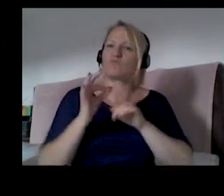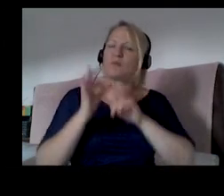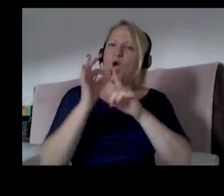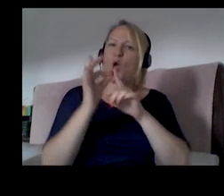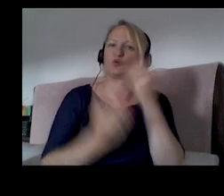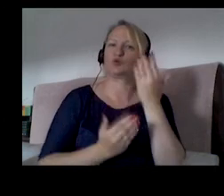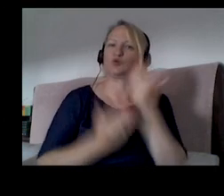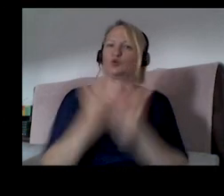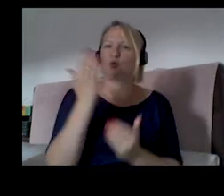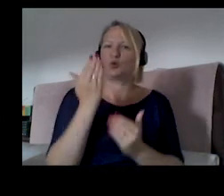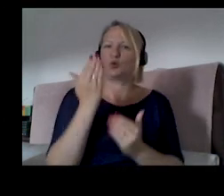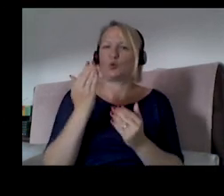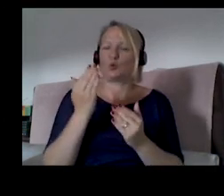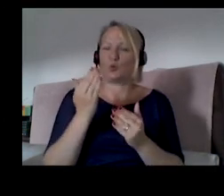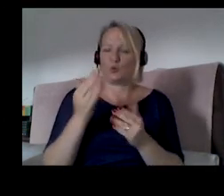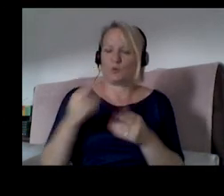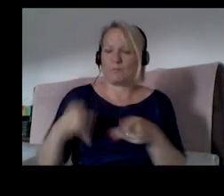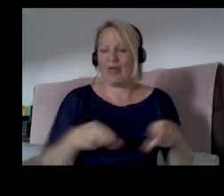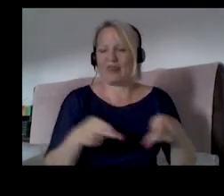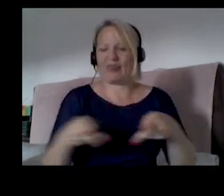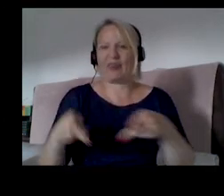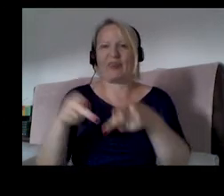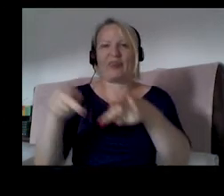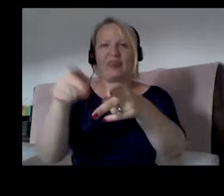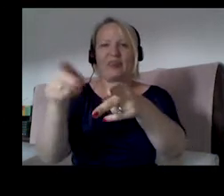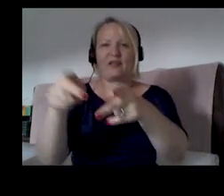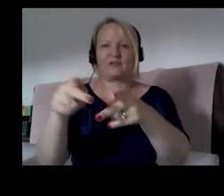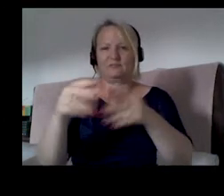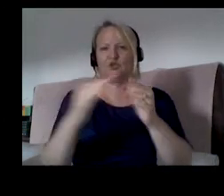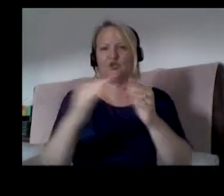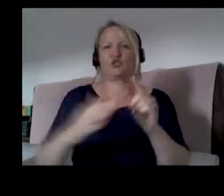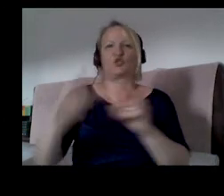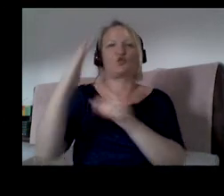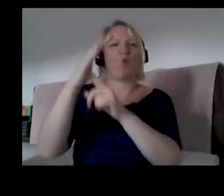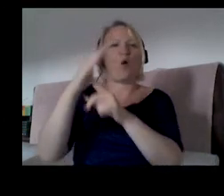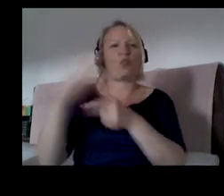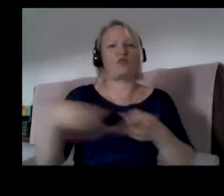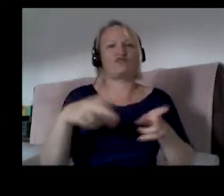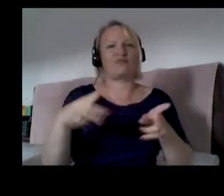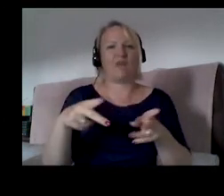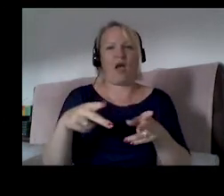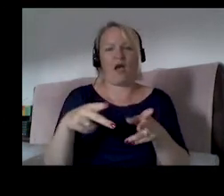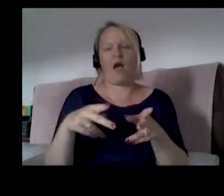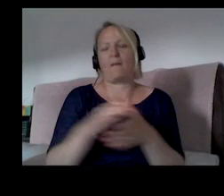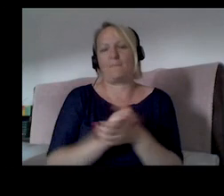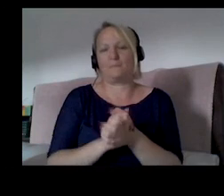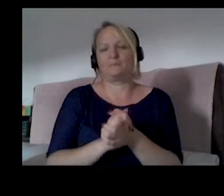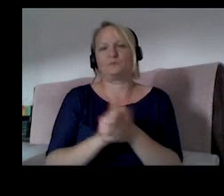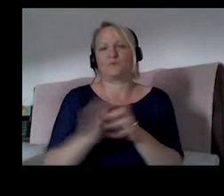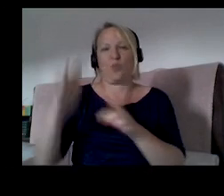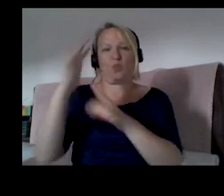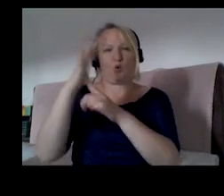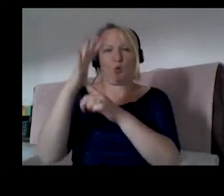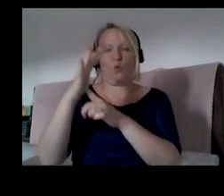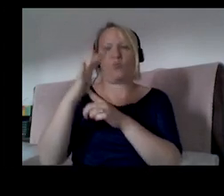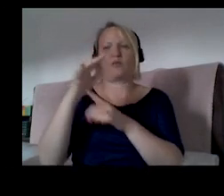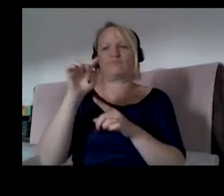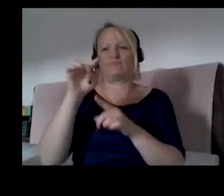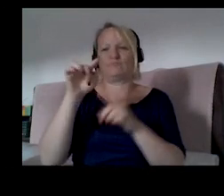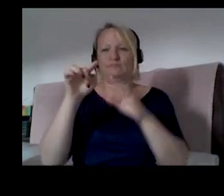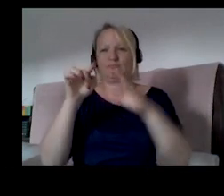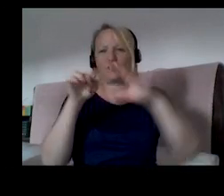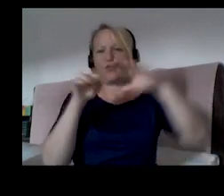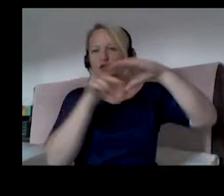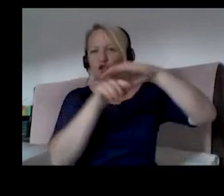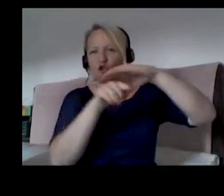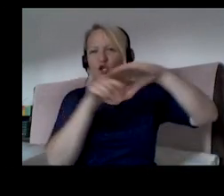This slide shows the proposed new, realigned and improved walking, cycling and horse riding routes to the north of the River Thames. To the